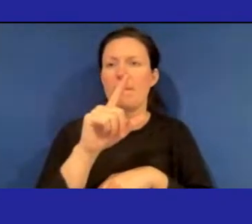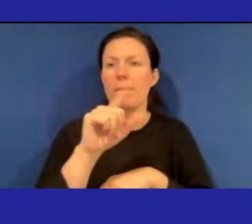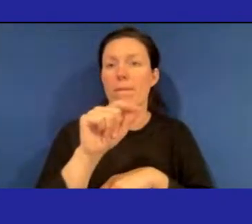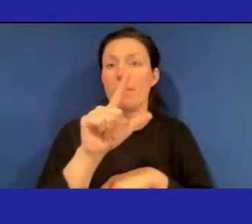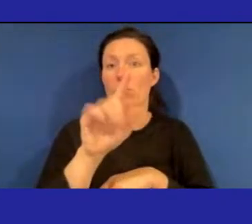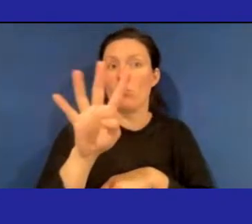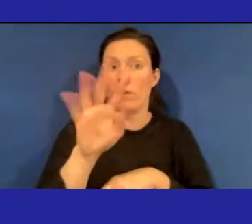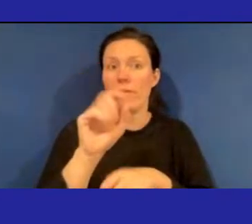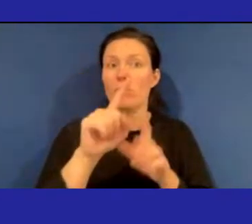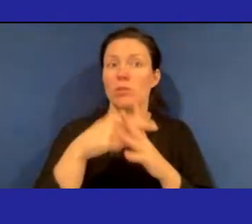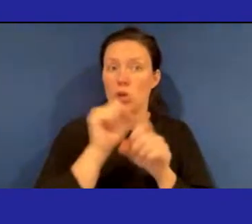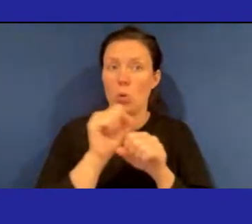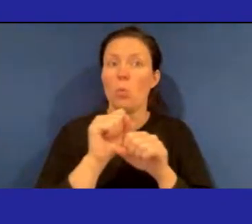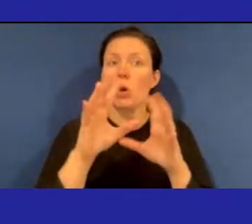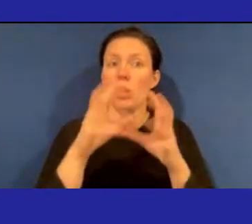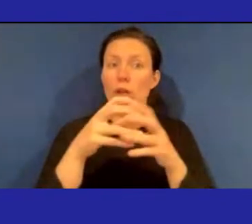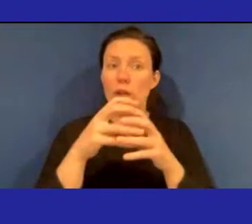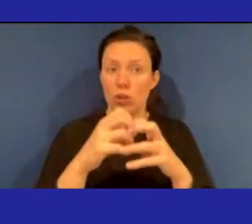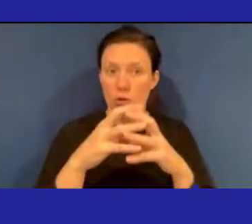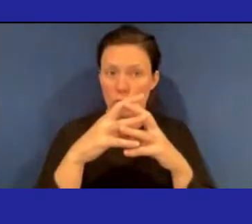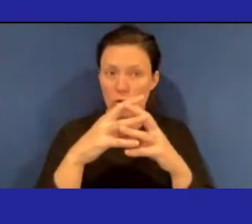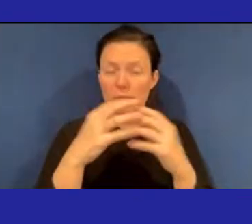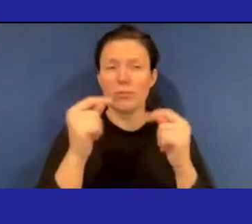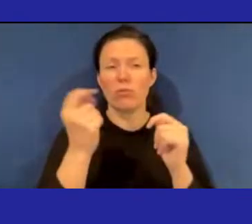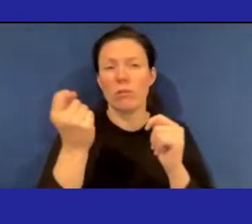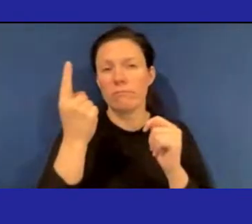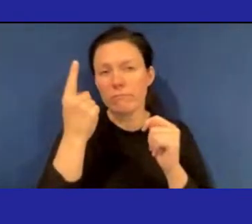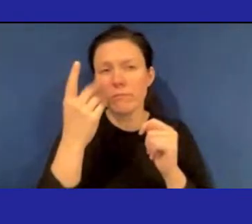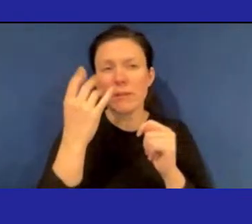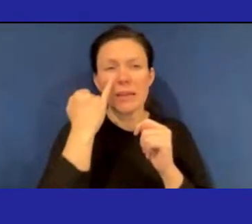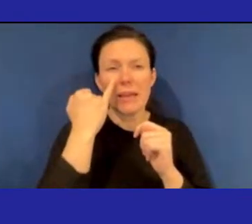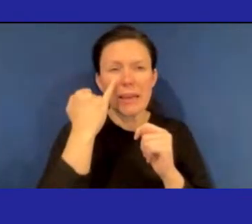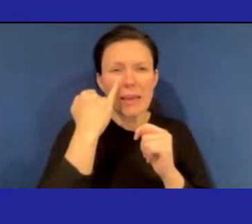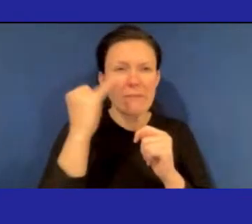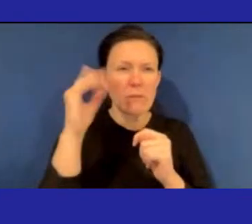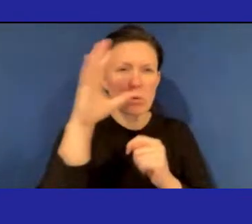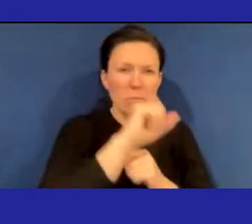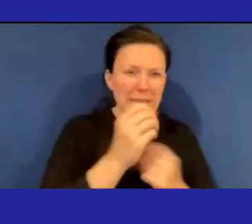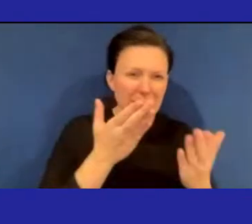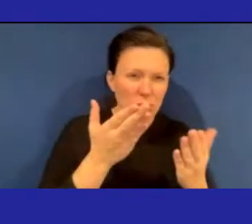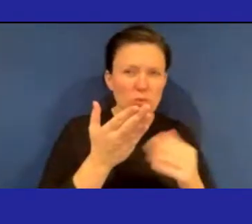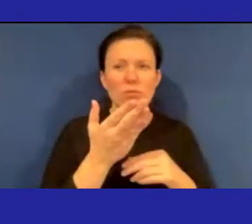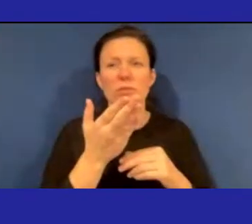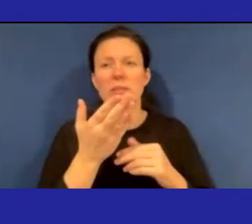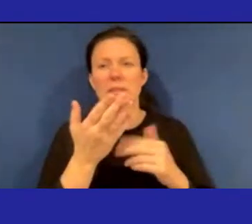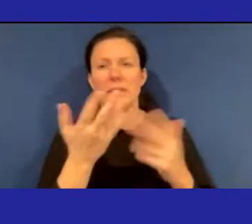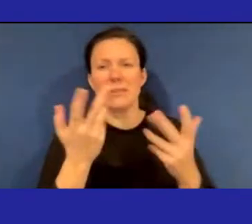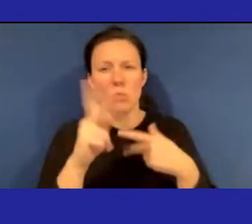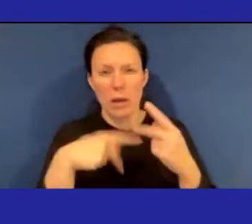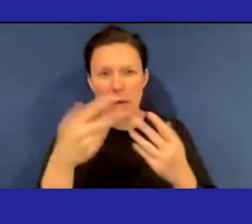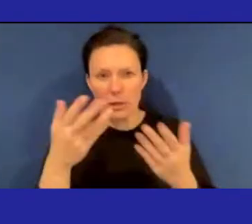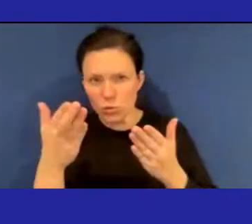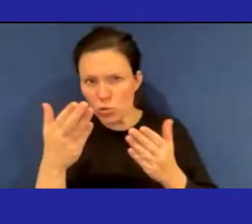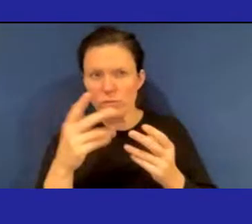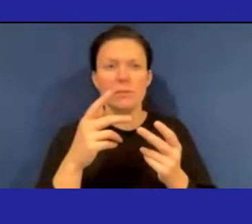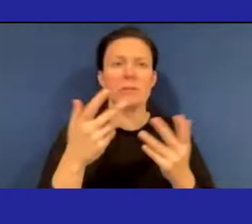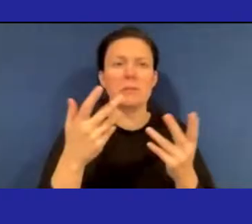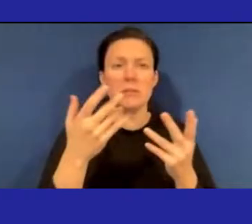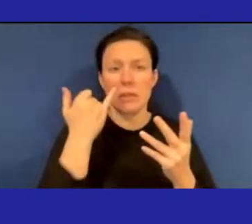trying to understand whether there was a gap, what that gap was, and whether or not that was something that we could intervene